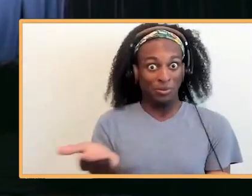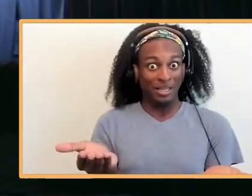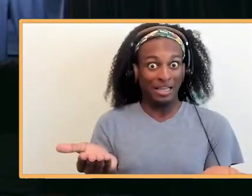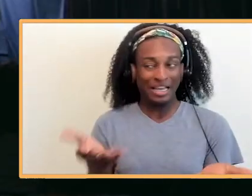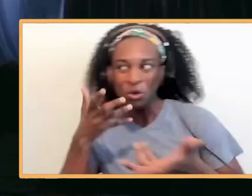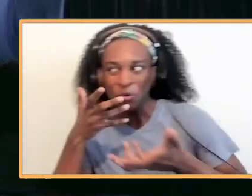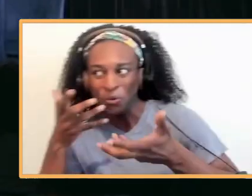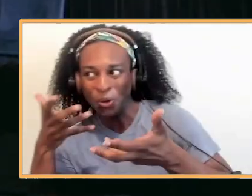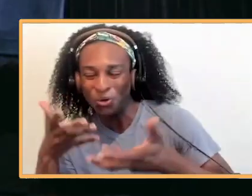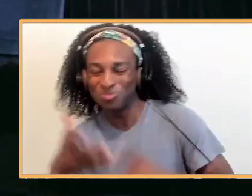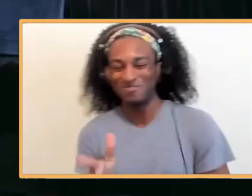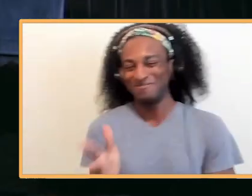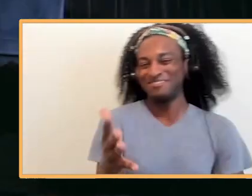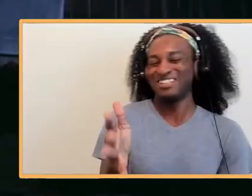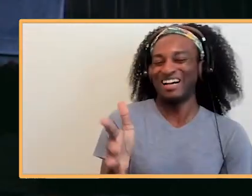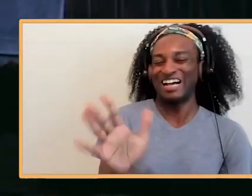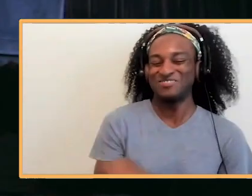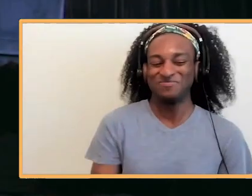Stop.